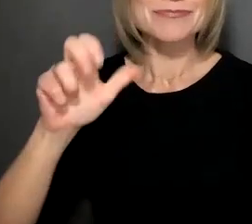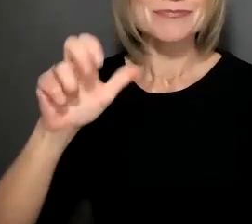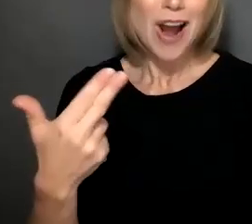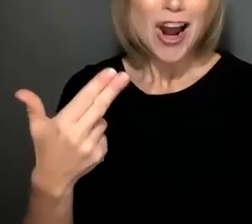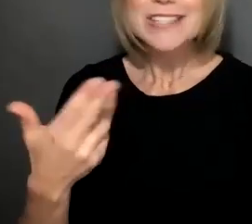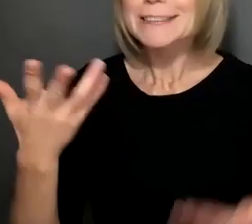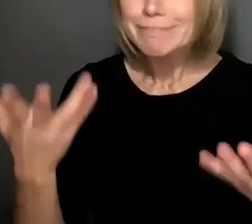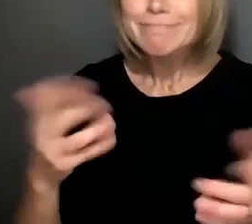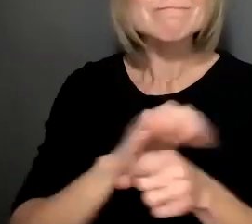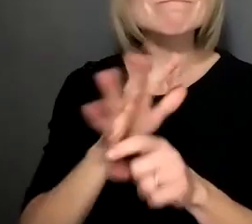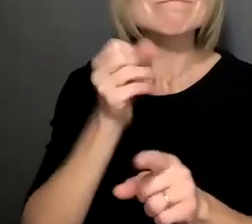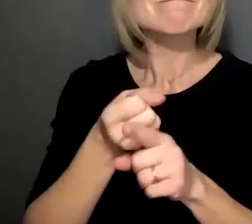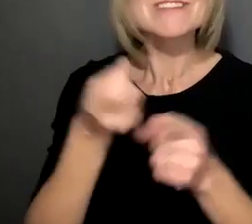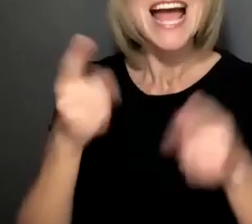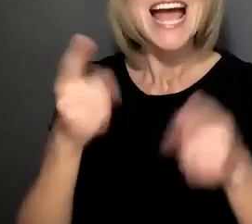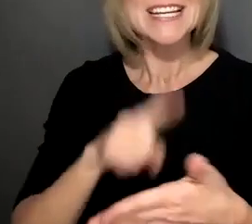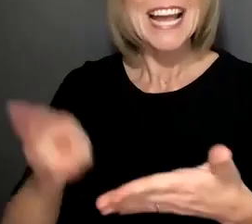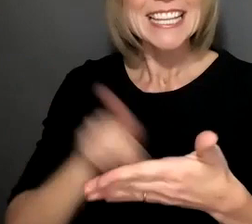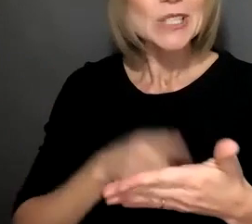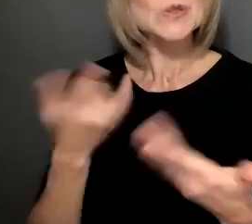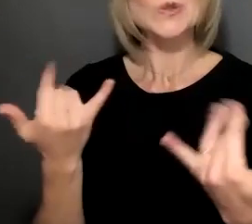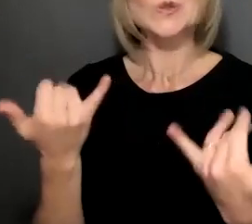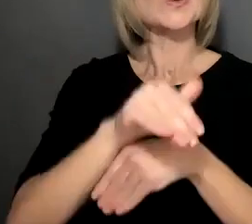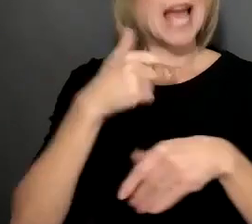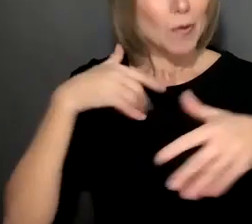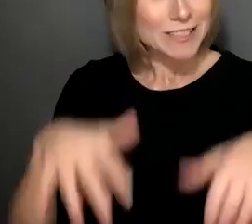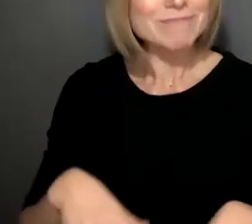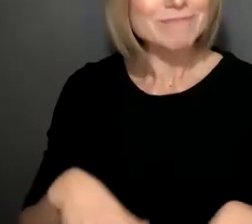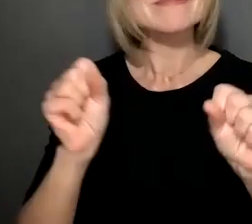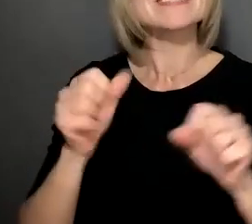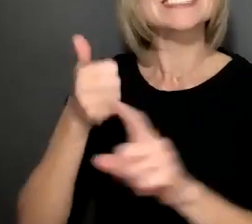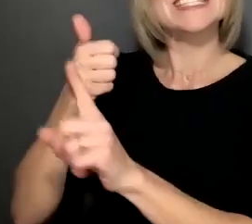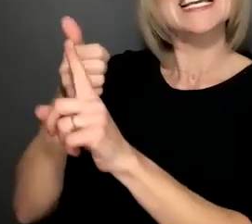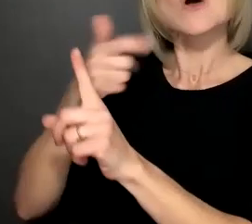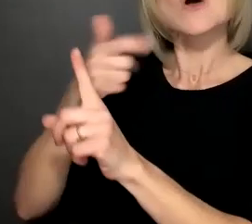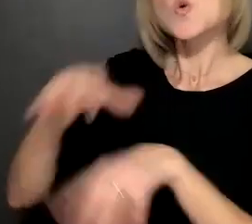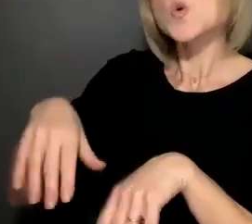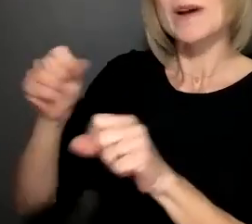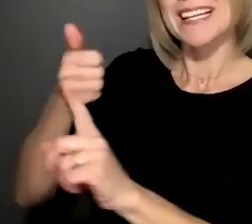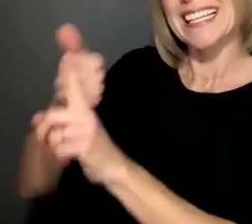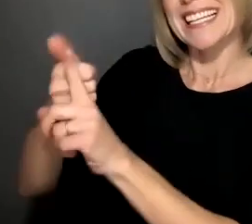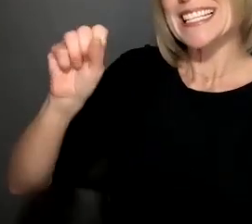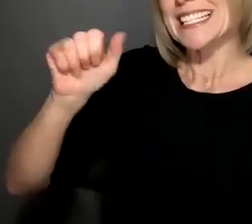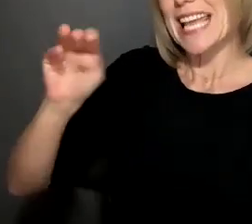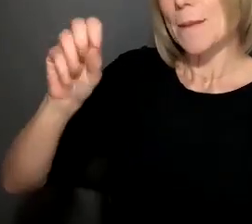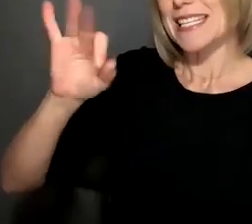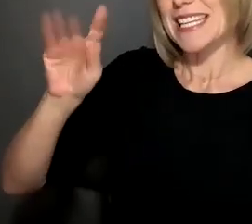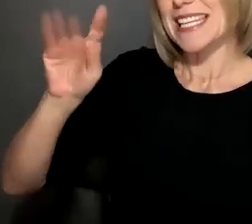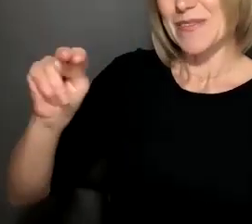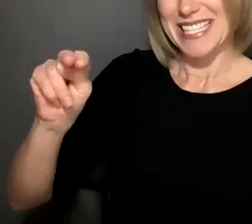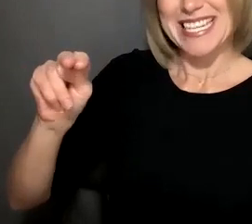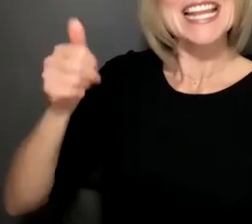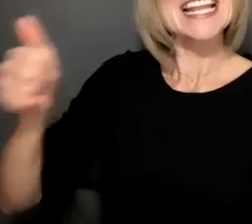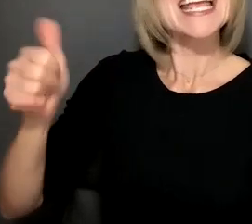Sifton is with us from New York City. He's an assistant managing editor of the New York Times and founder of the wildly